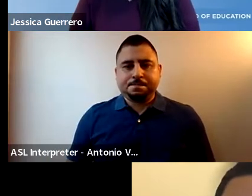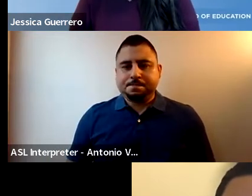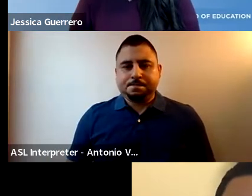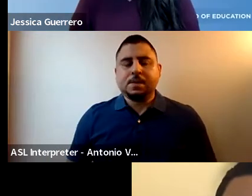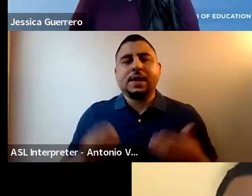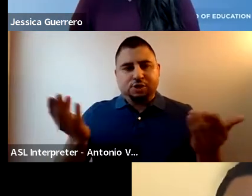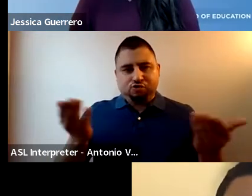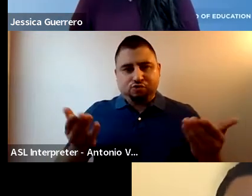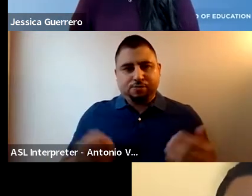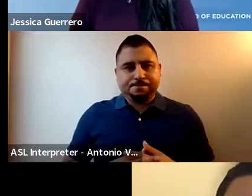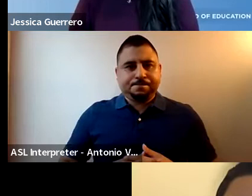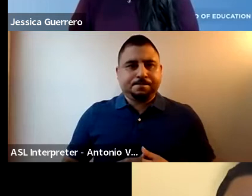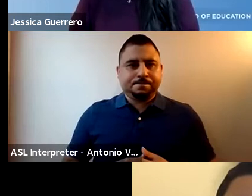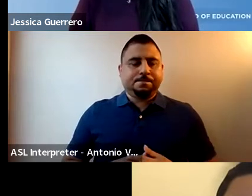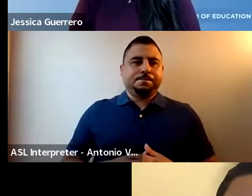Present.